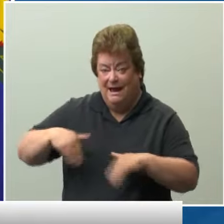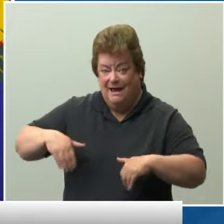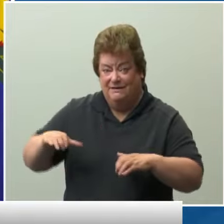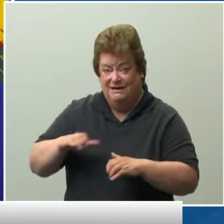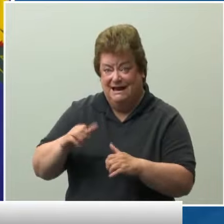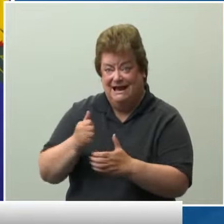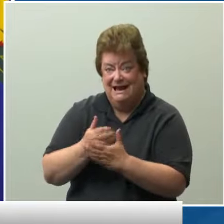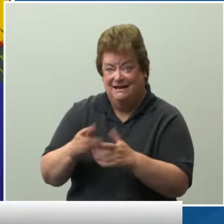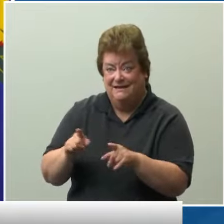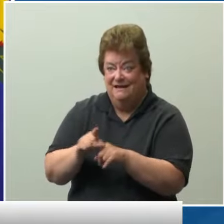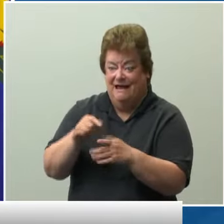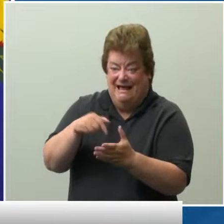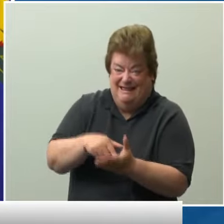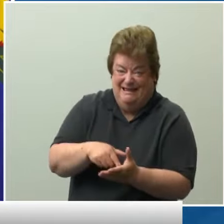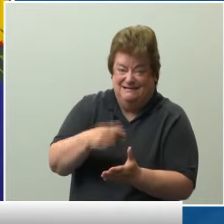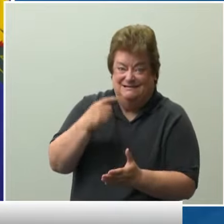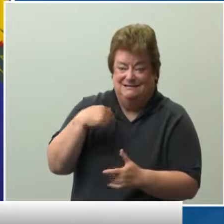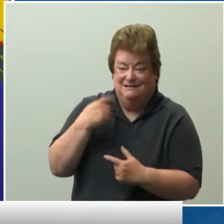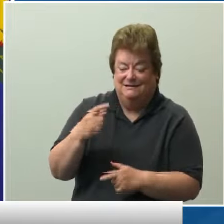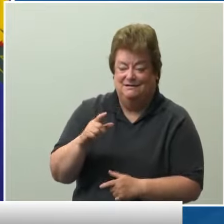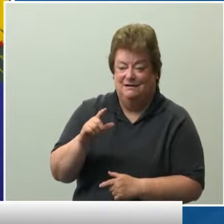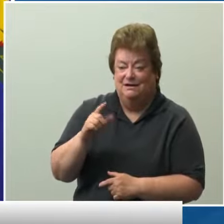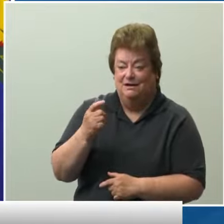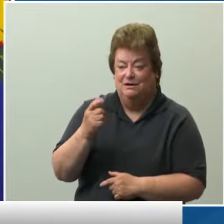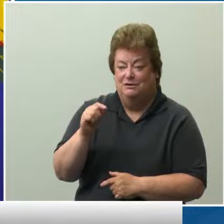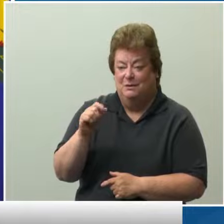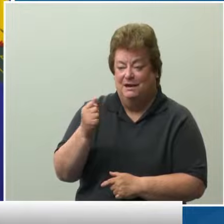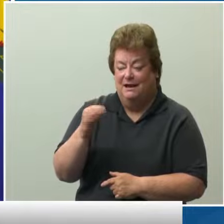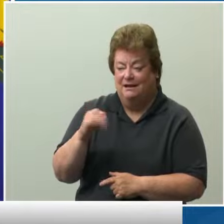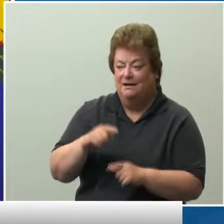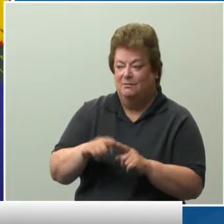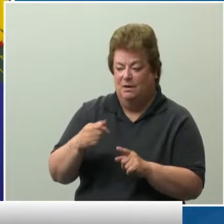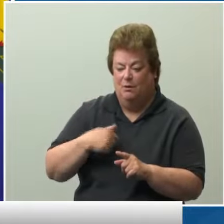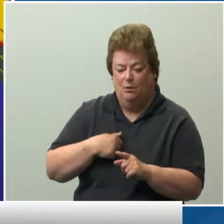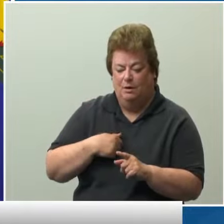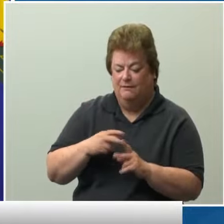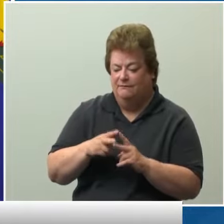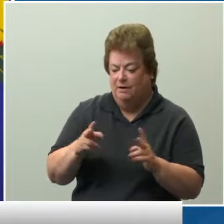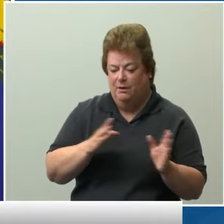with this level of traffic, but we're well prepared and ready to go.